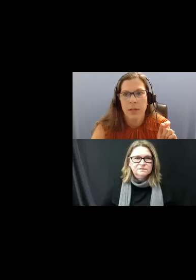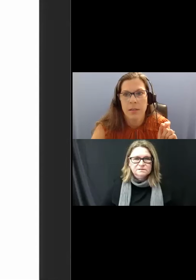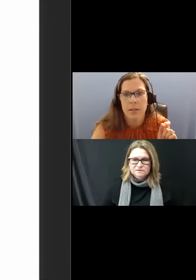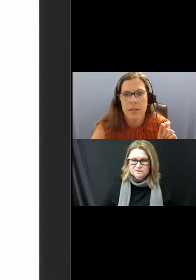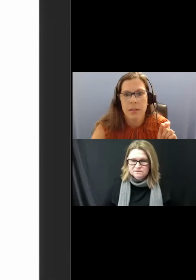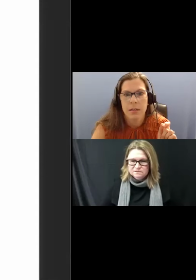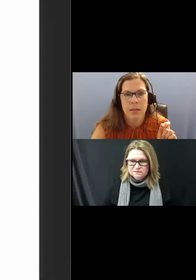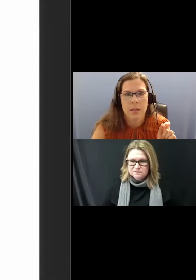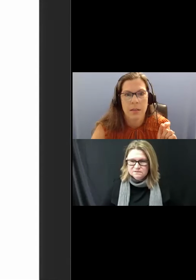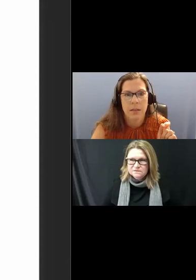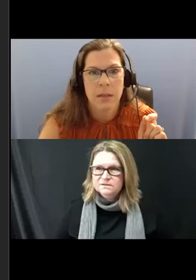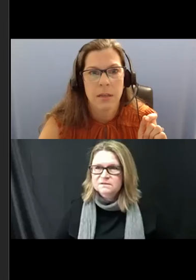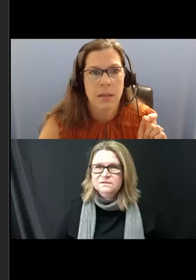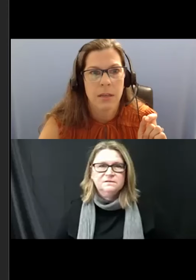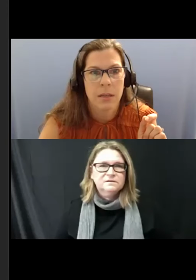One moment.